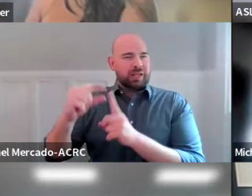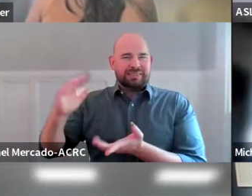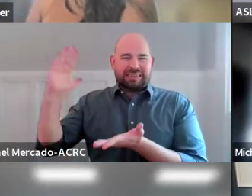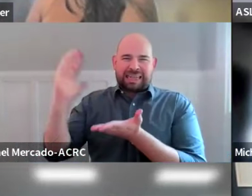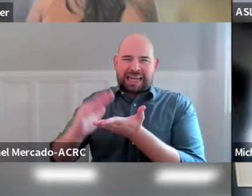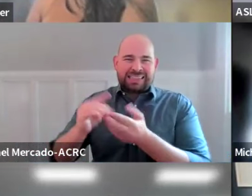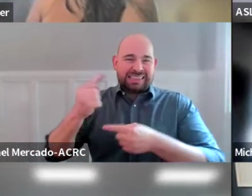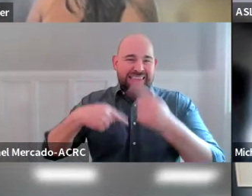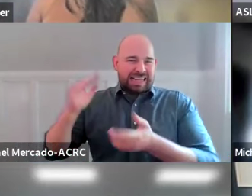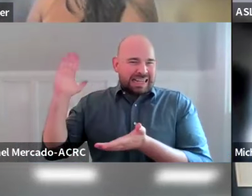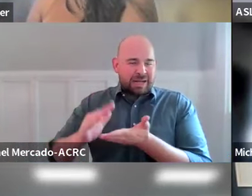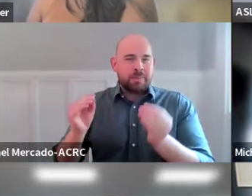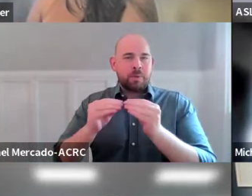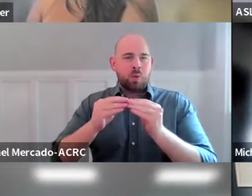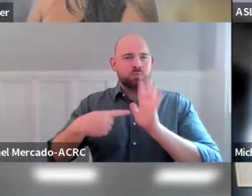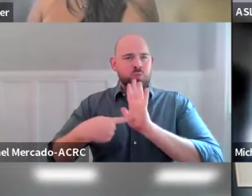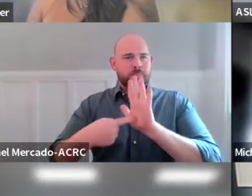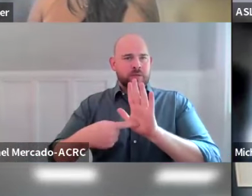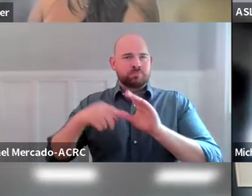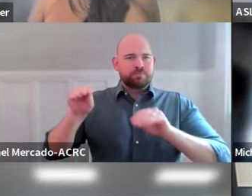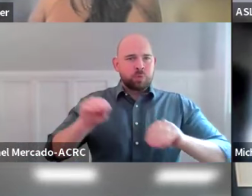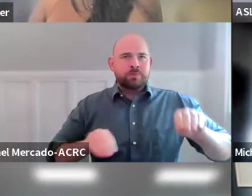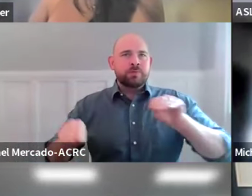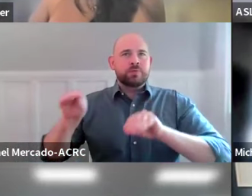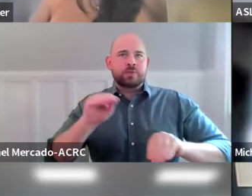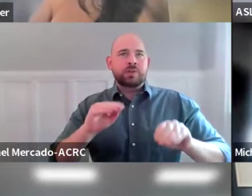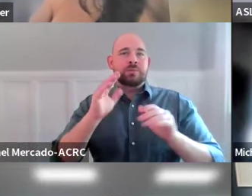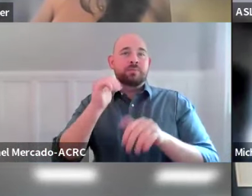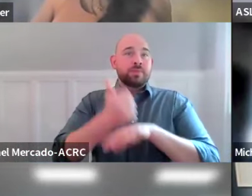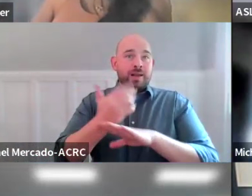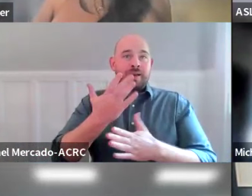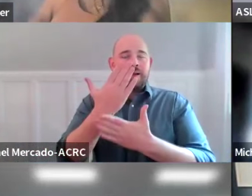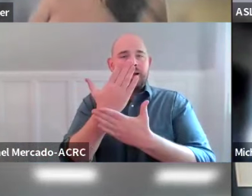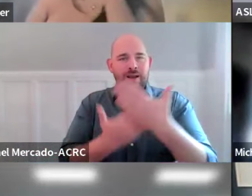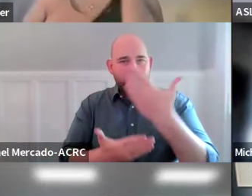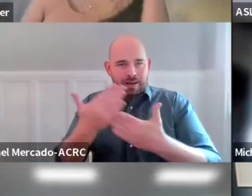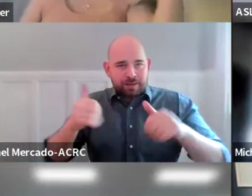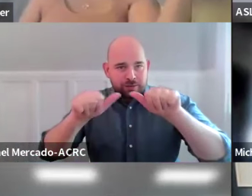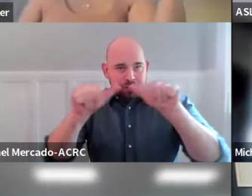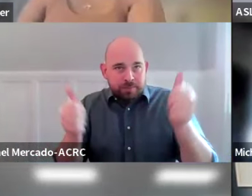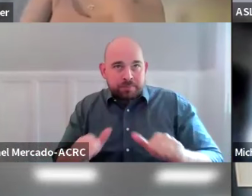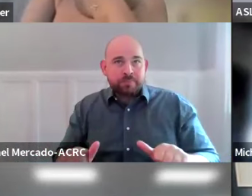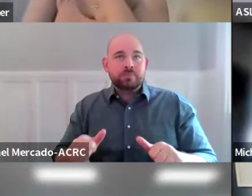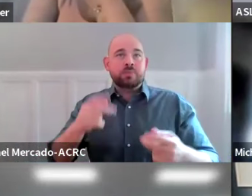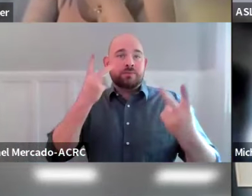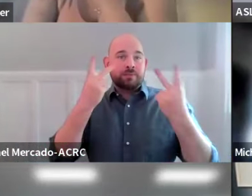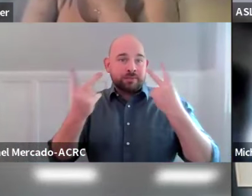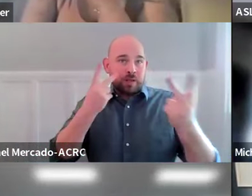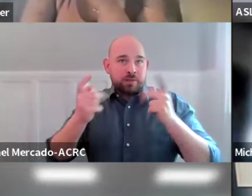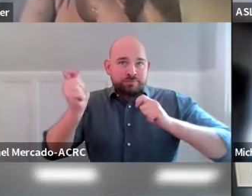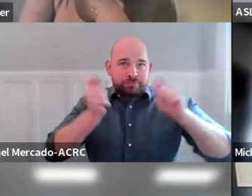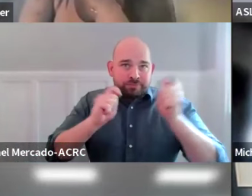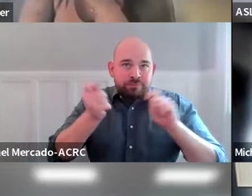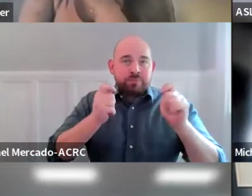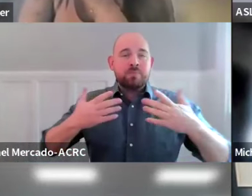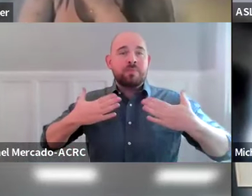So deaf poetry is a great example of visual expressions. It's less about the actual words and more about the hand